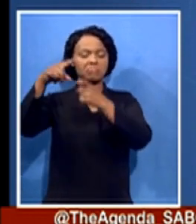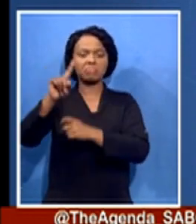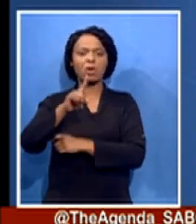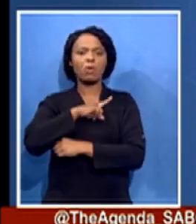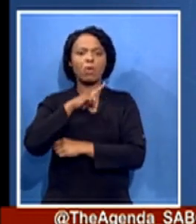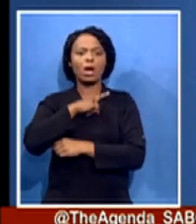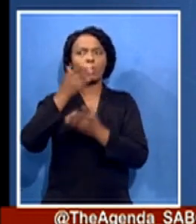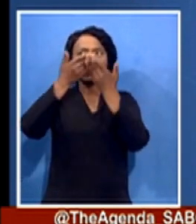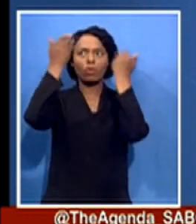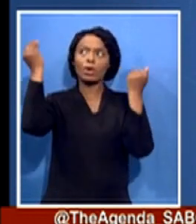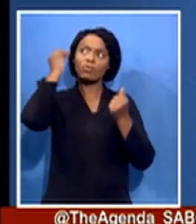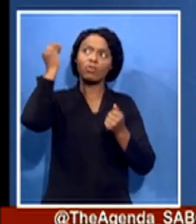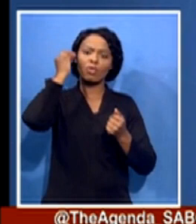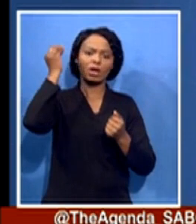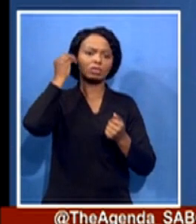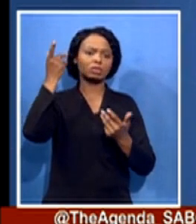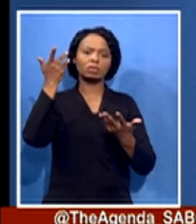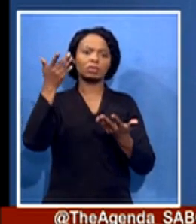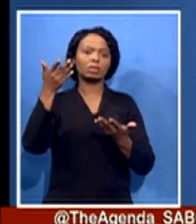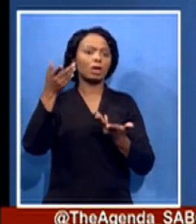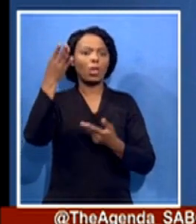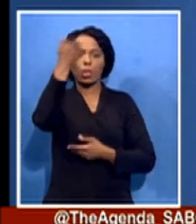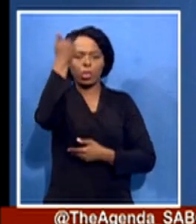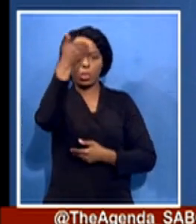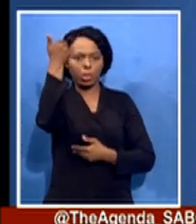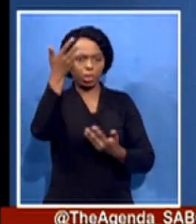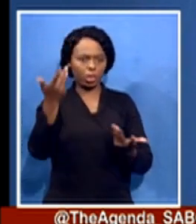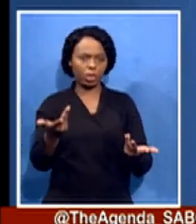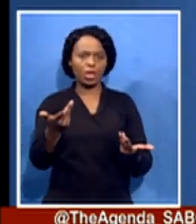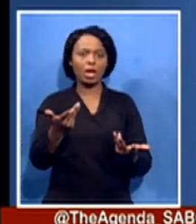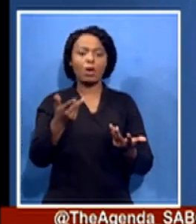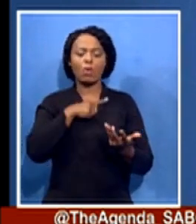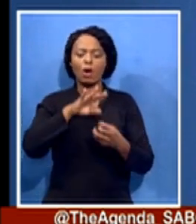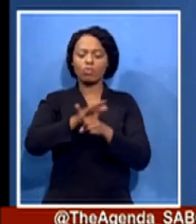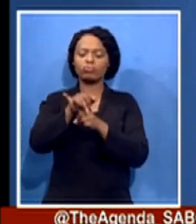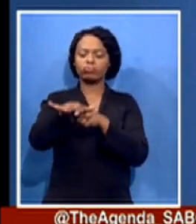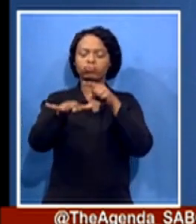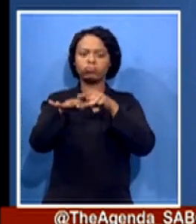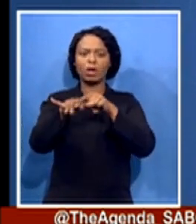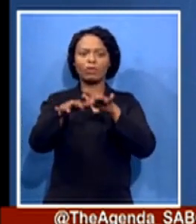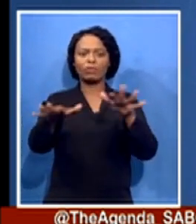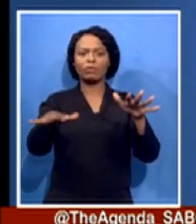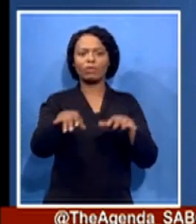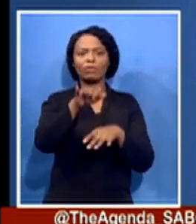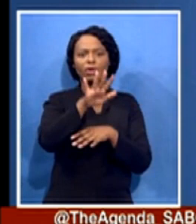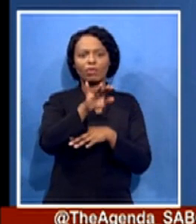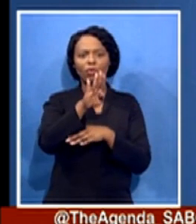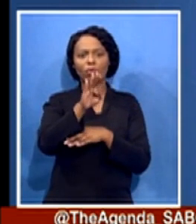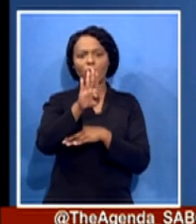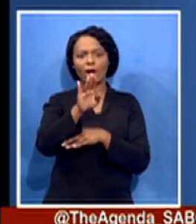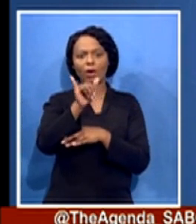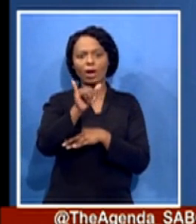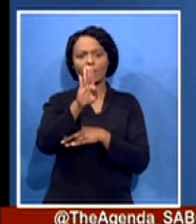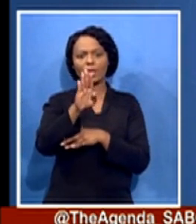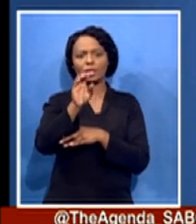the context of our variant. We have this variant called 501YV2 that people will have heard of. And for mild to